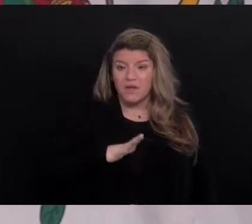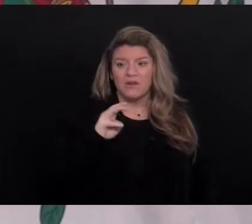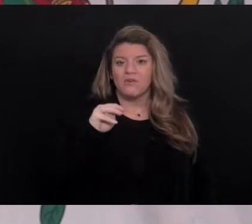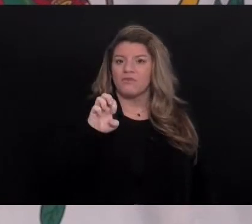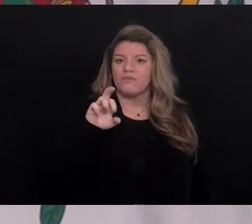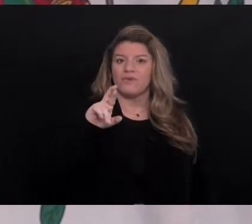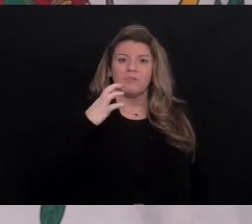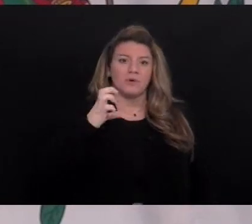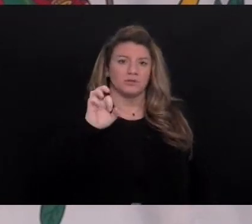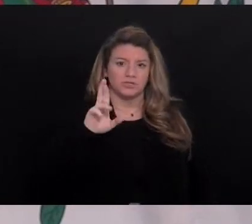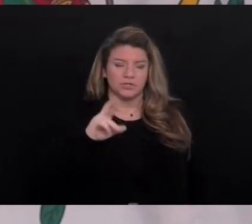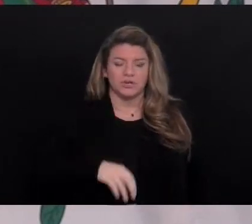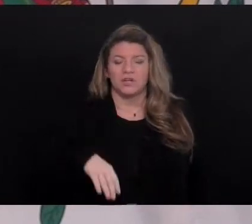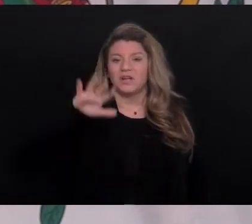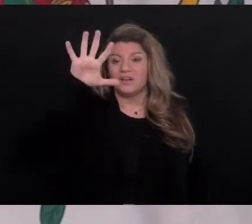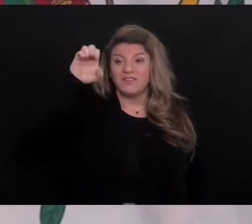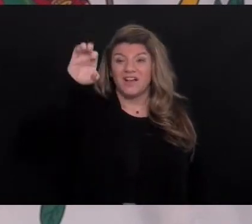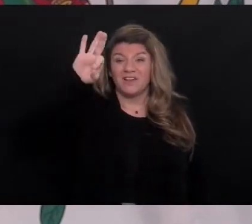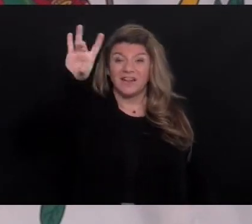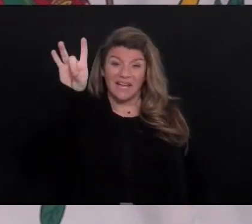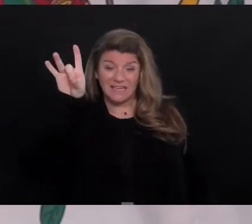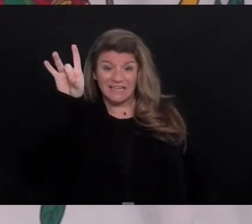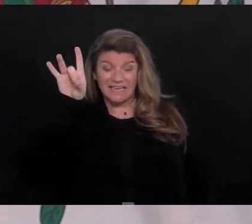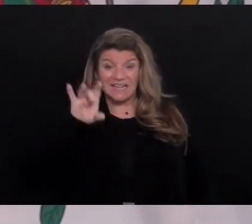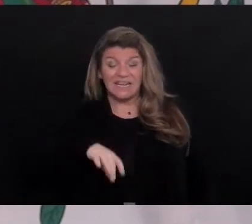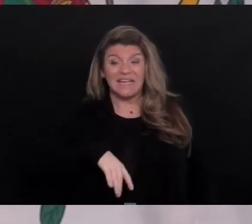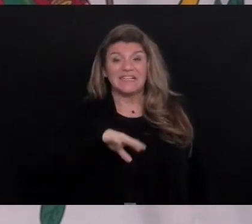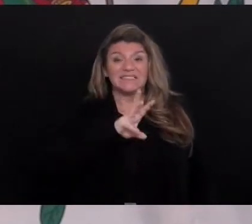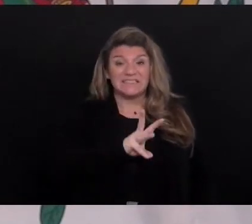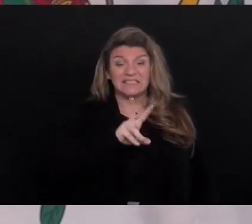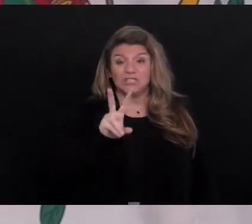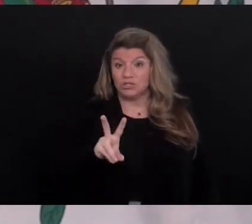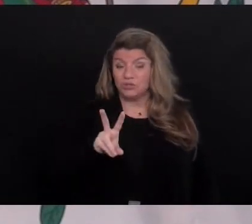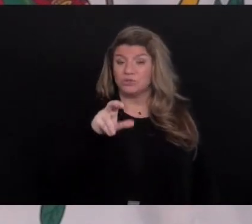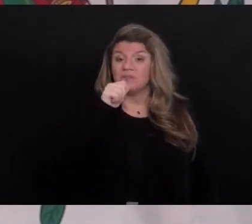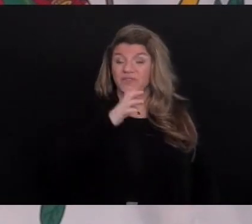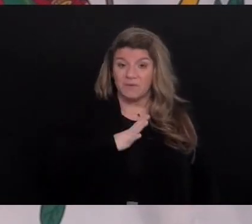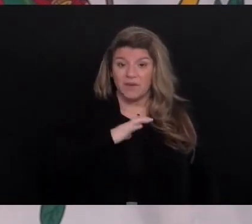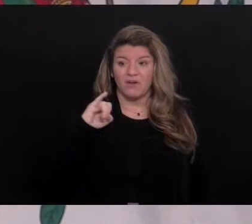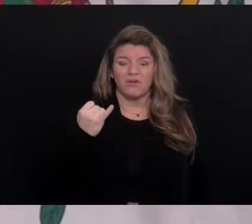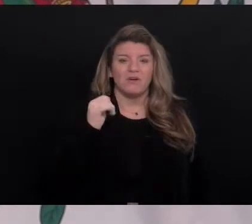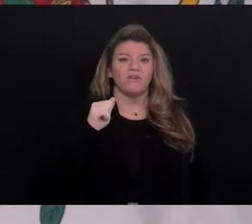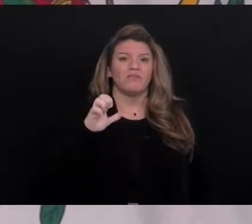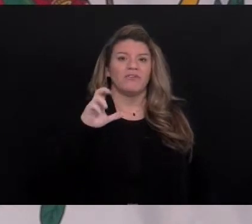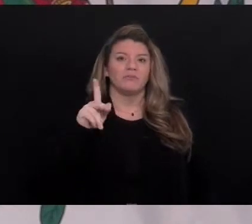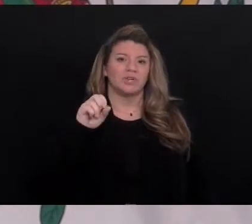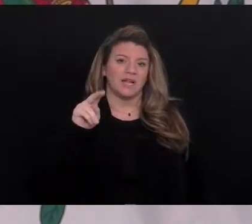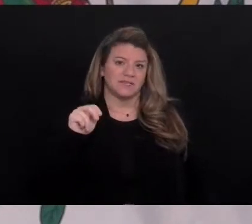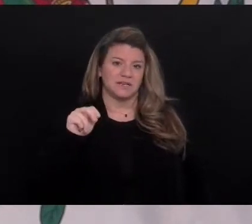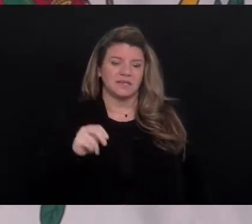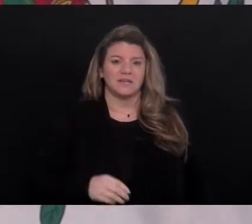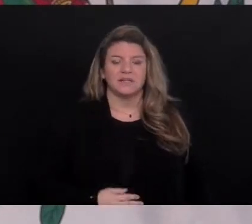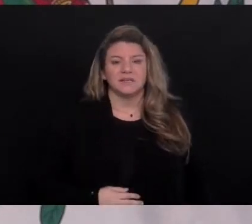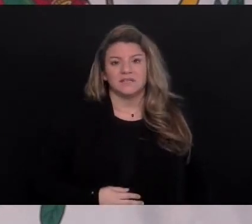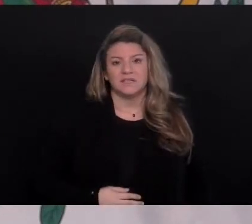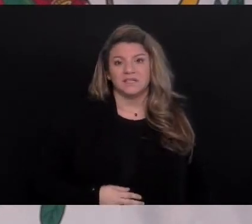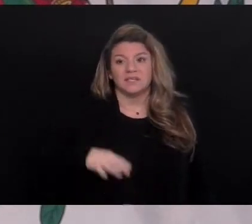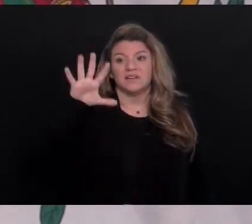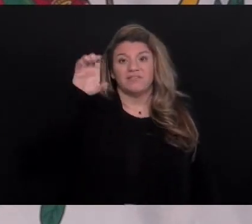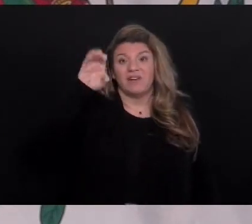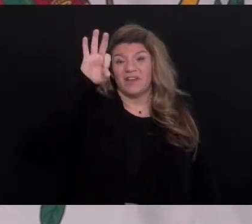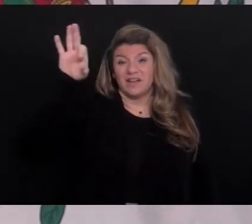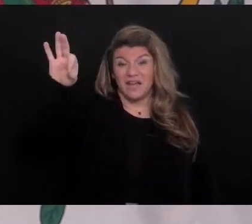Mercer County. The 5,098th is a 62-year-old female from Jackson County. The 5,099th